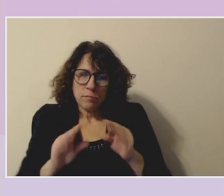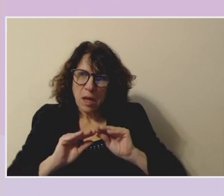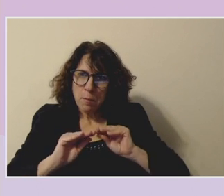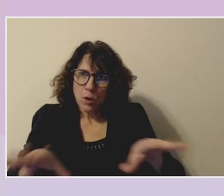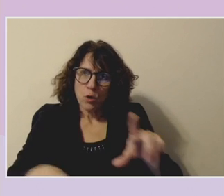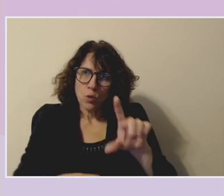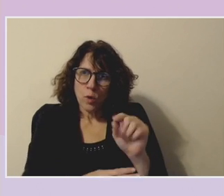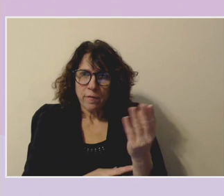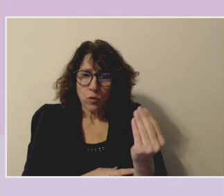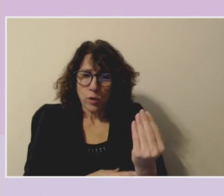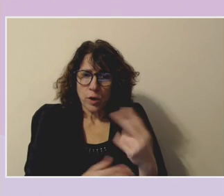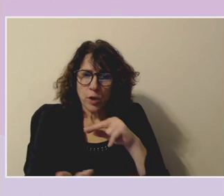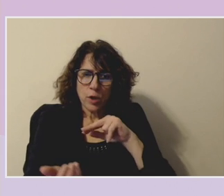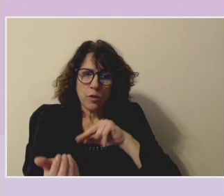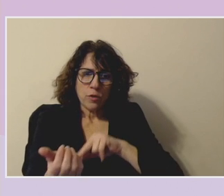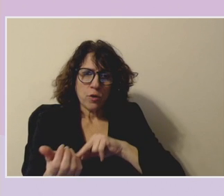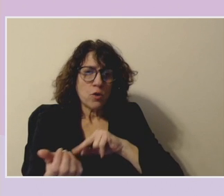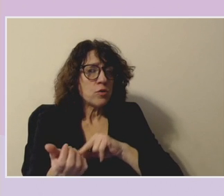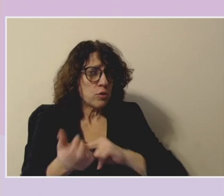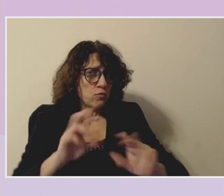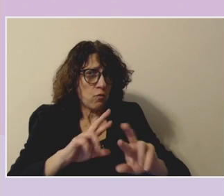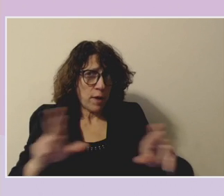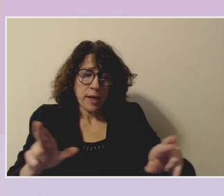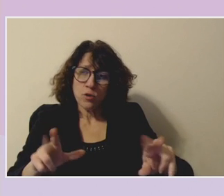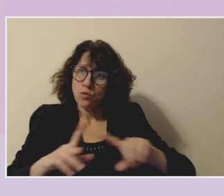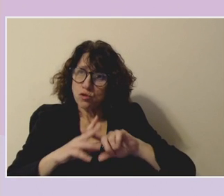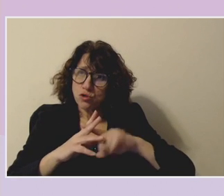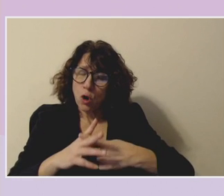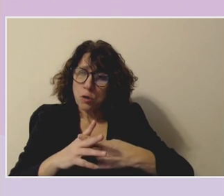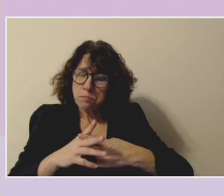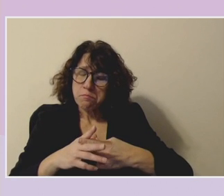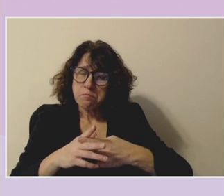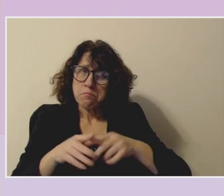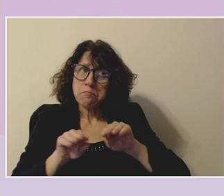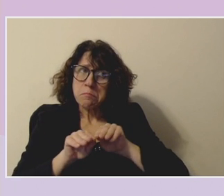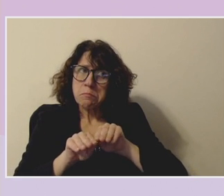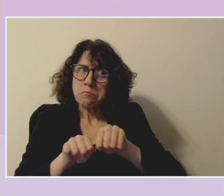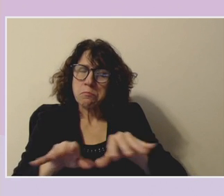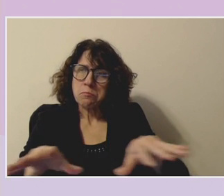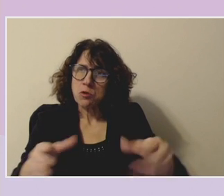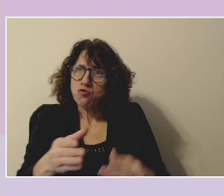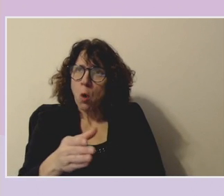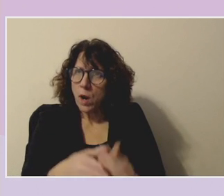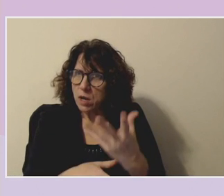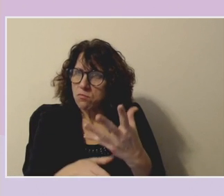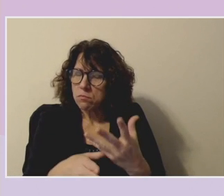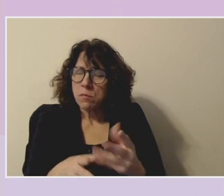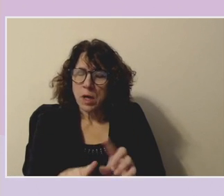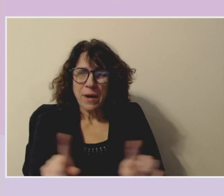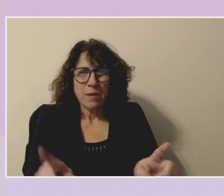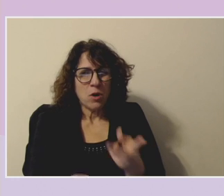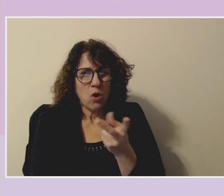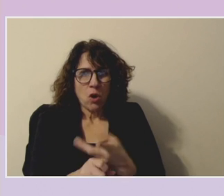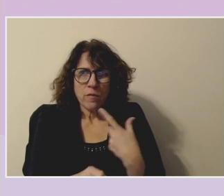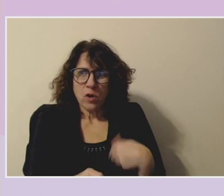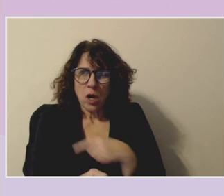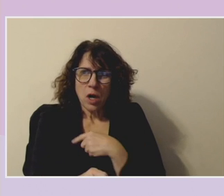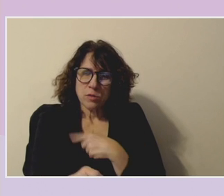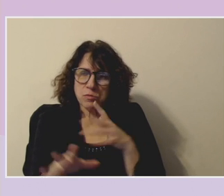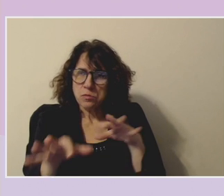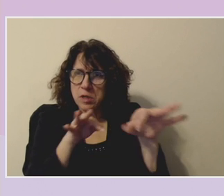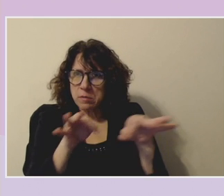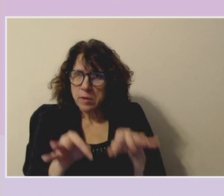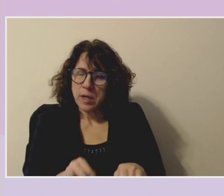expansion process. But one of the things that was really hard for us to do was to quantify the volume